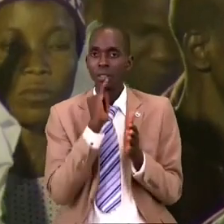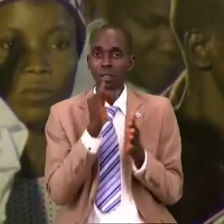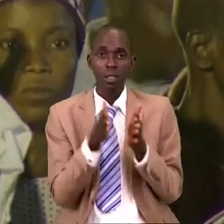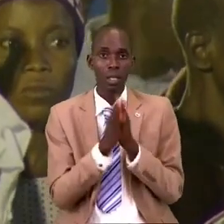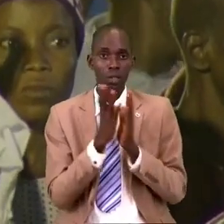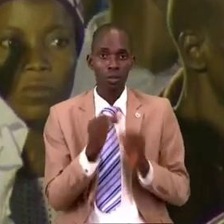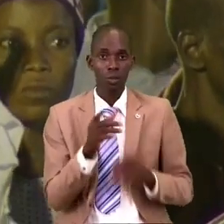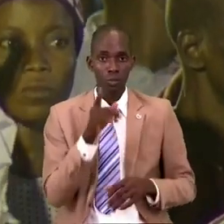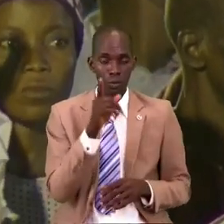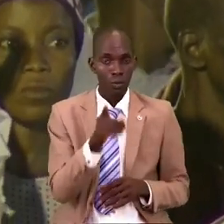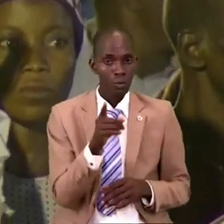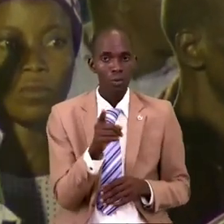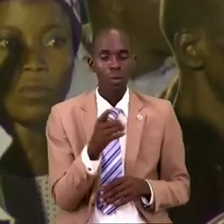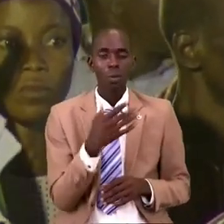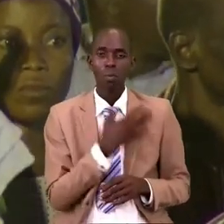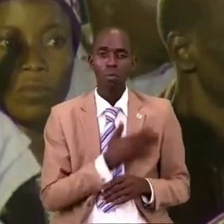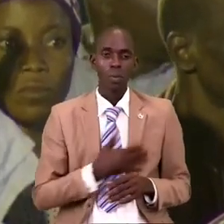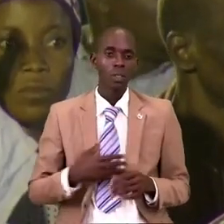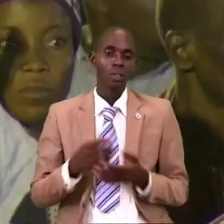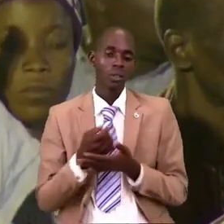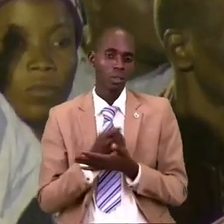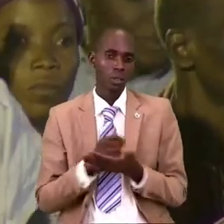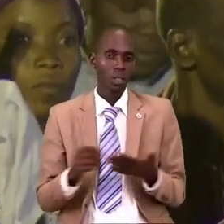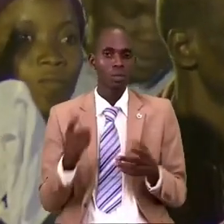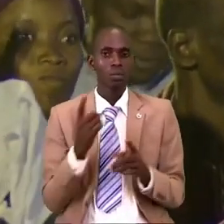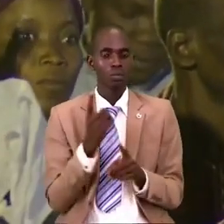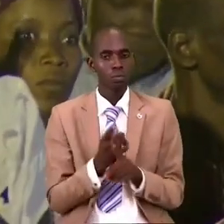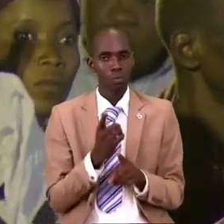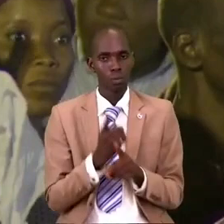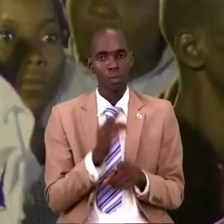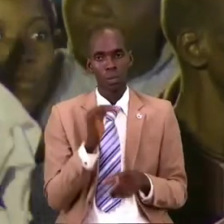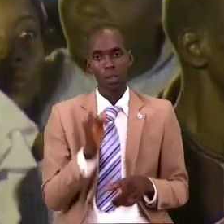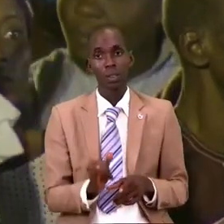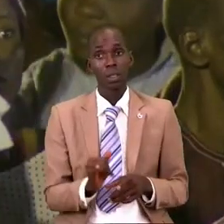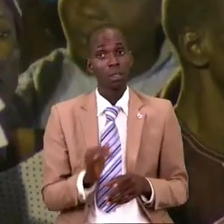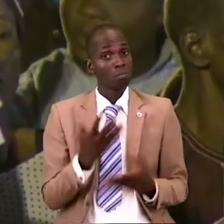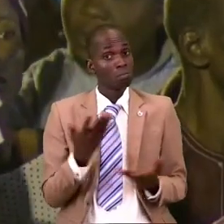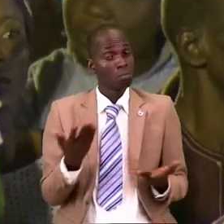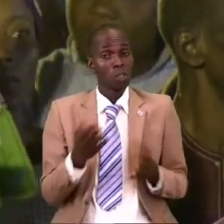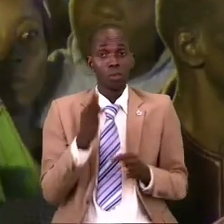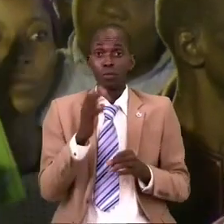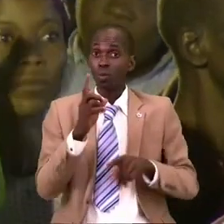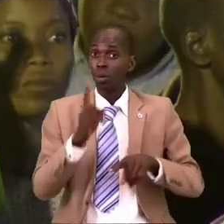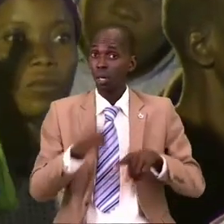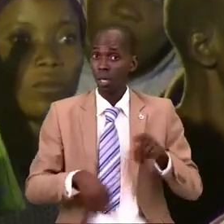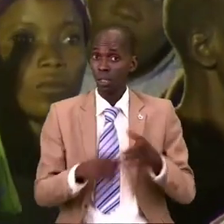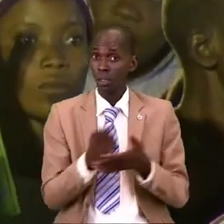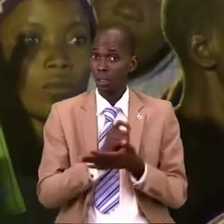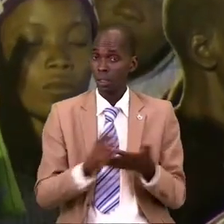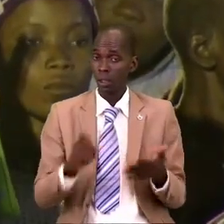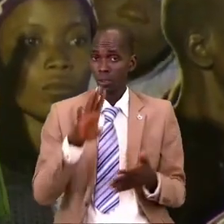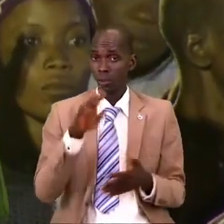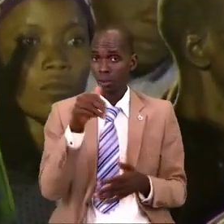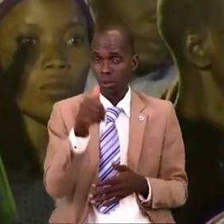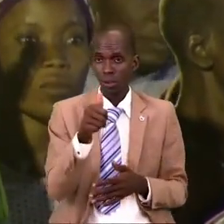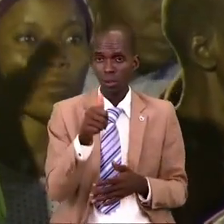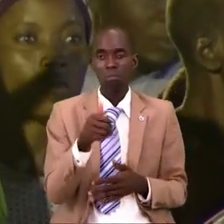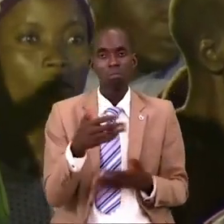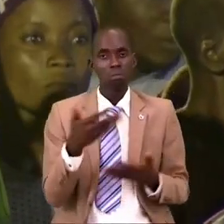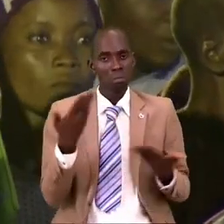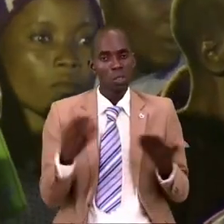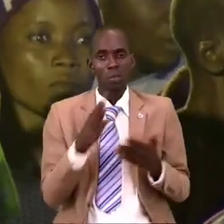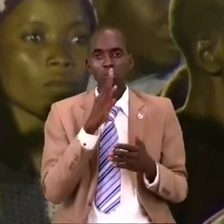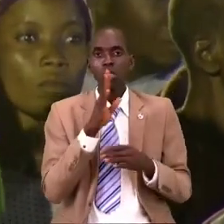your system there, so you can give us information about yourself to enable us help you.